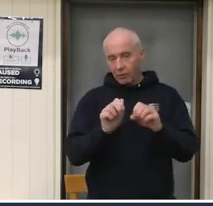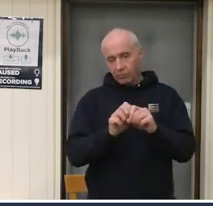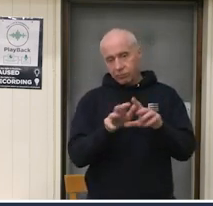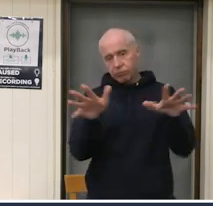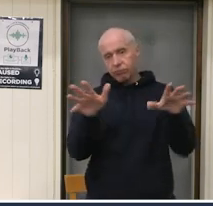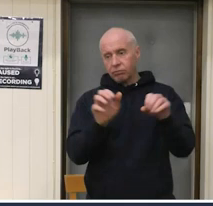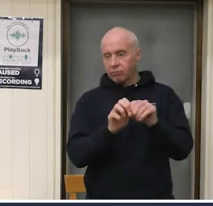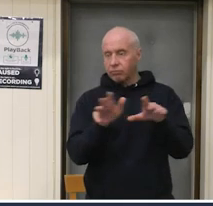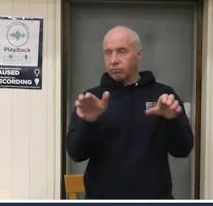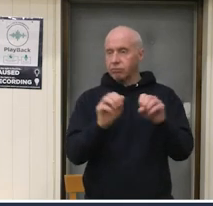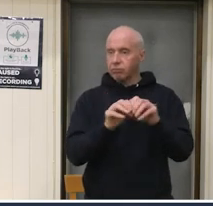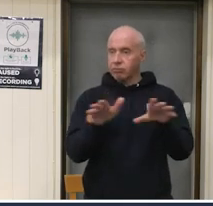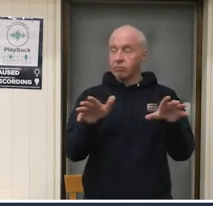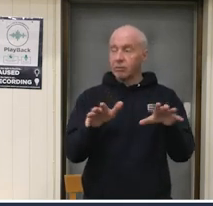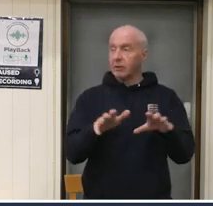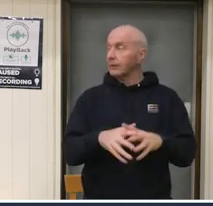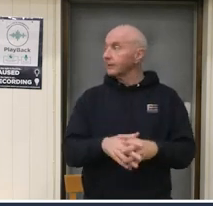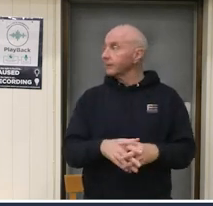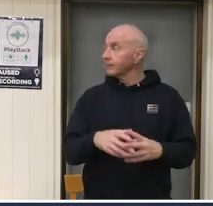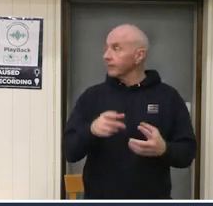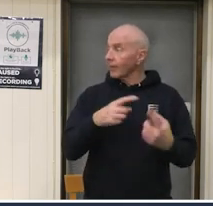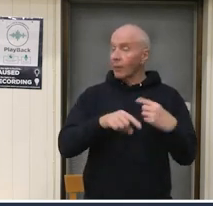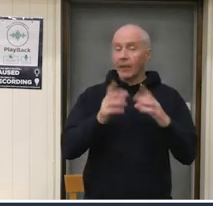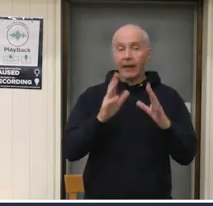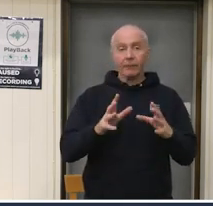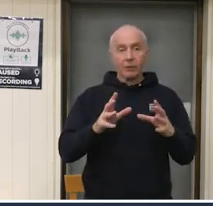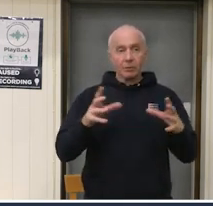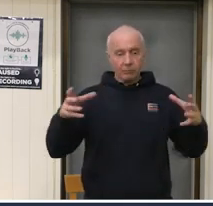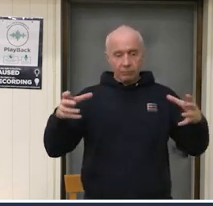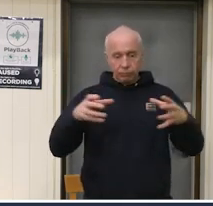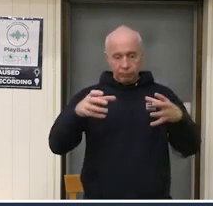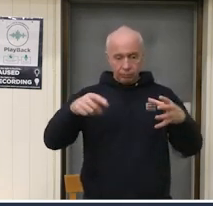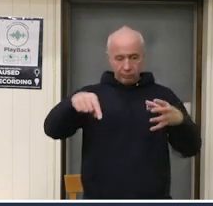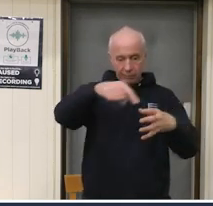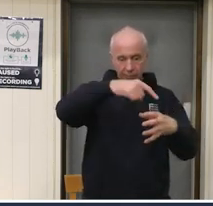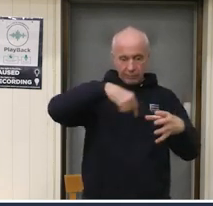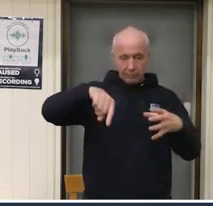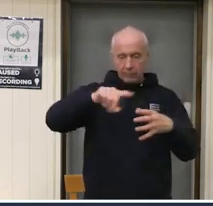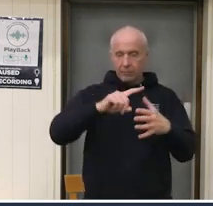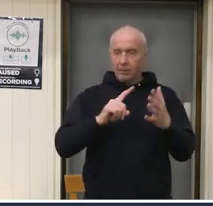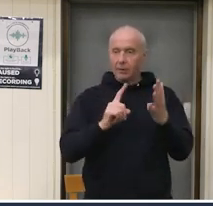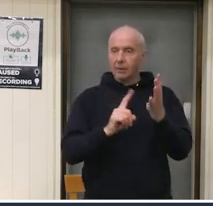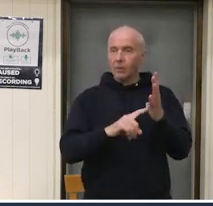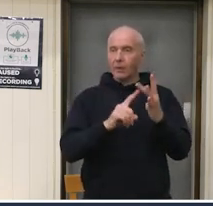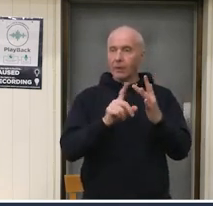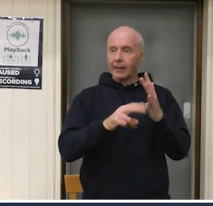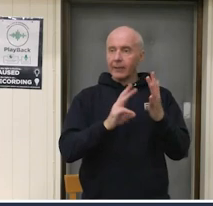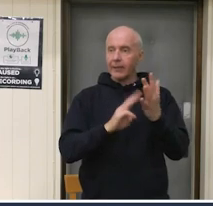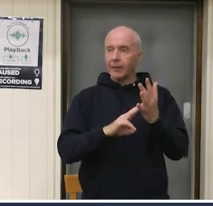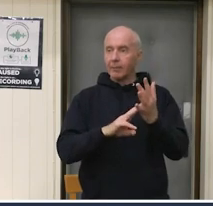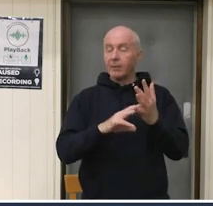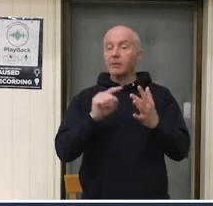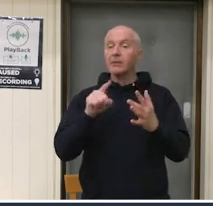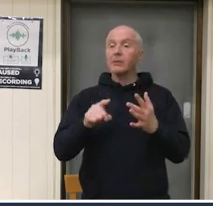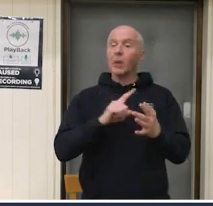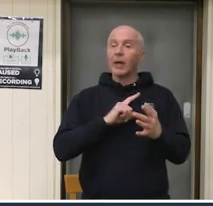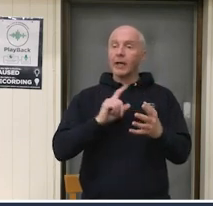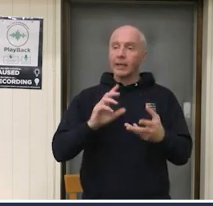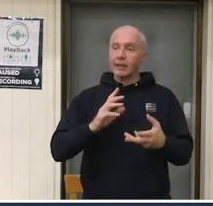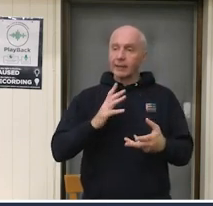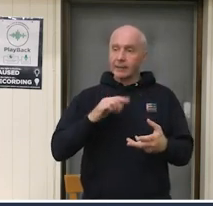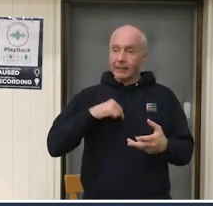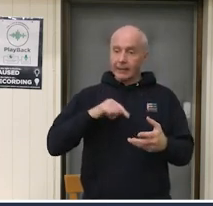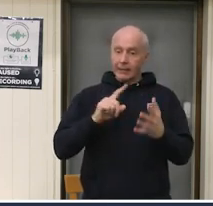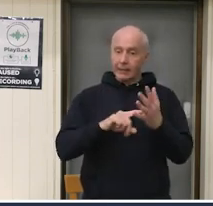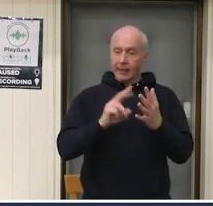out, right? And I said before, we have to surround the reactor with lithium in order to generate the tritium. So that's one function of the lithium,